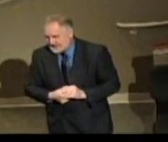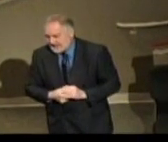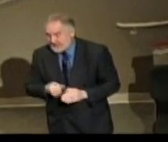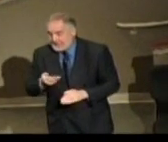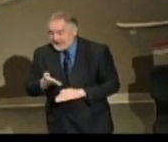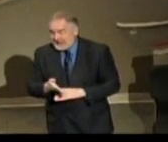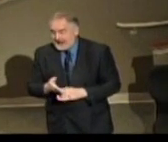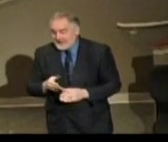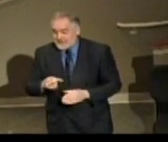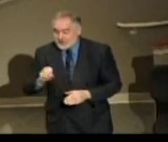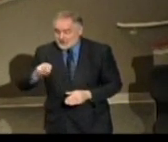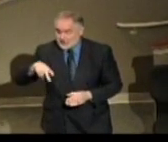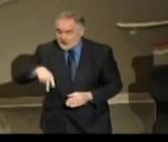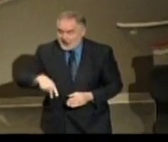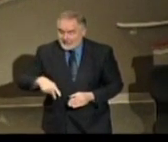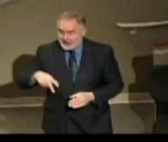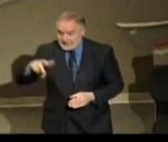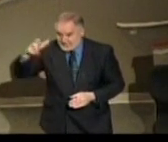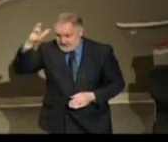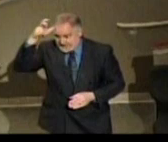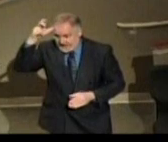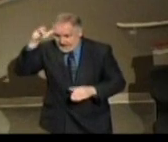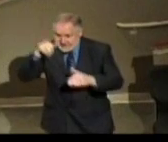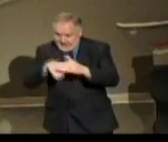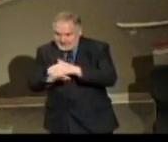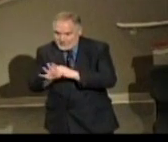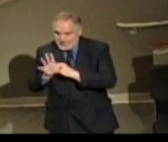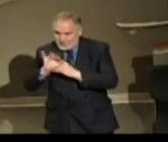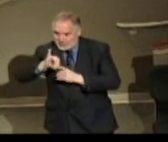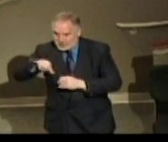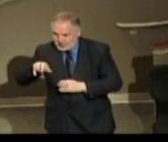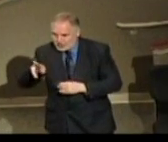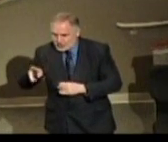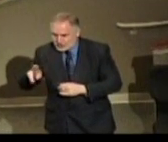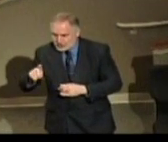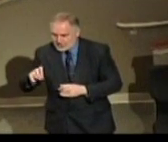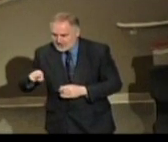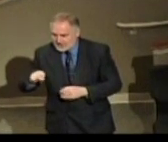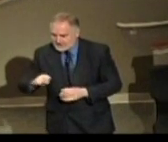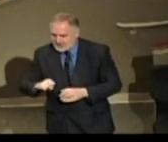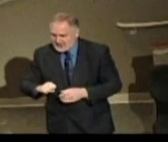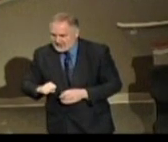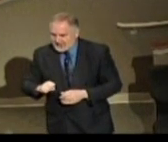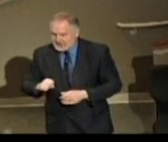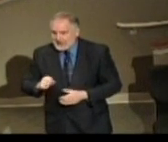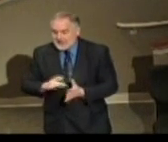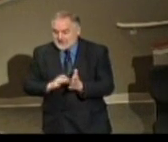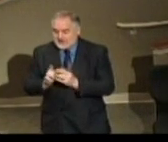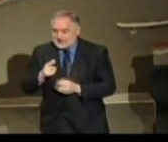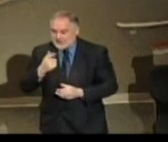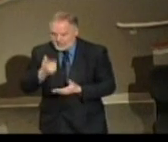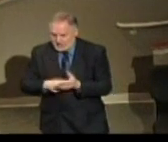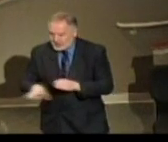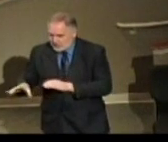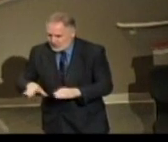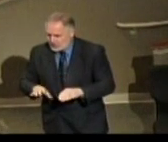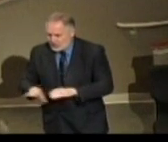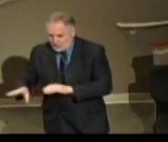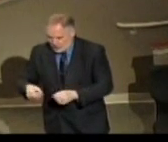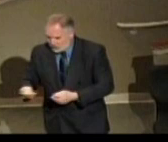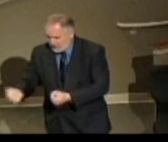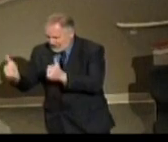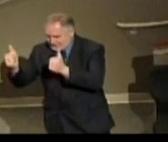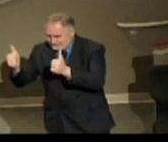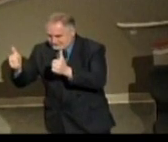And after the sop, Satan entered into him. Then said Jesus unto him, that thou doest, do quickly. Now